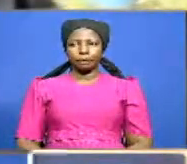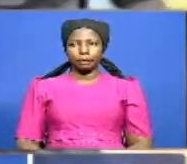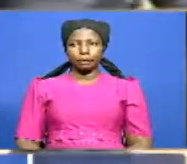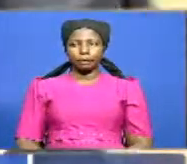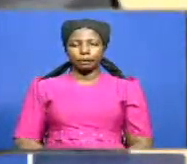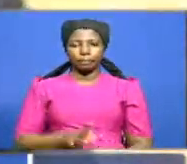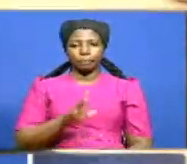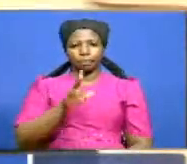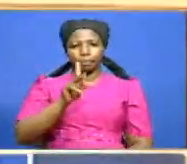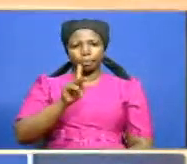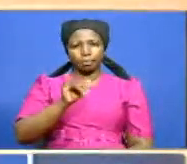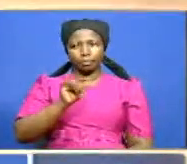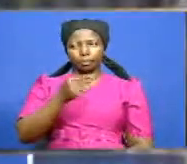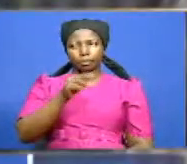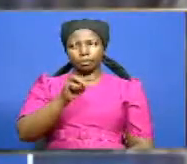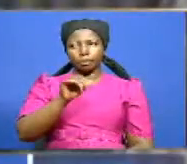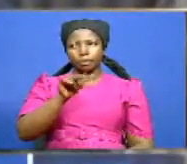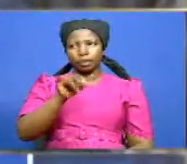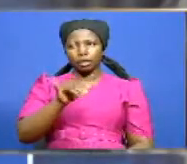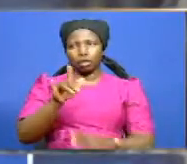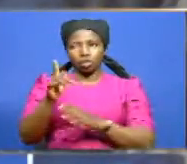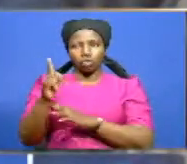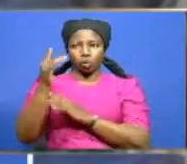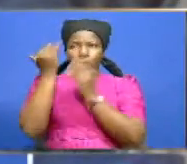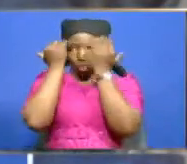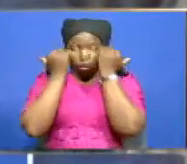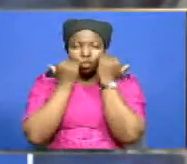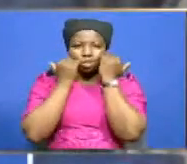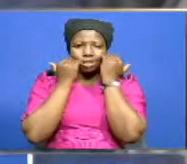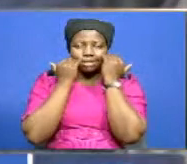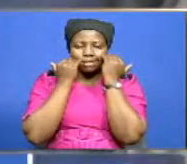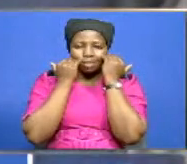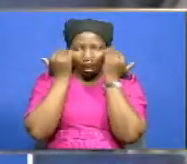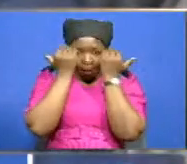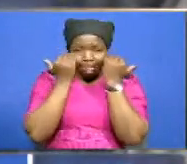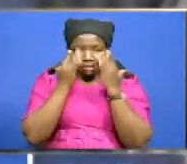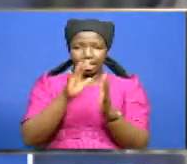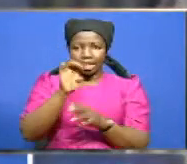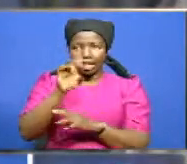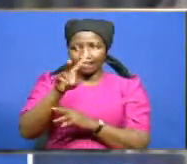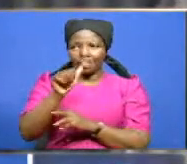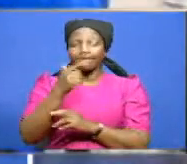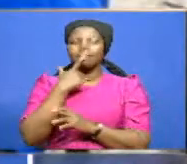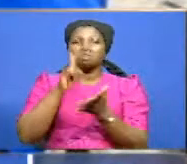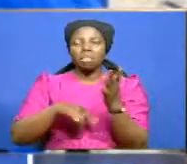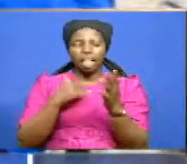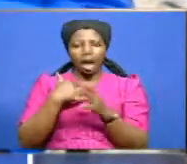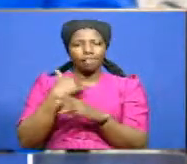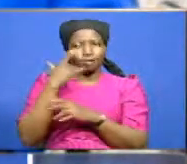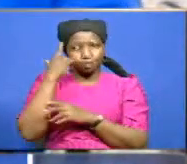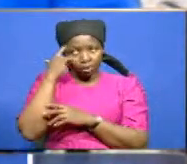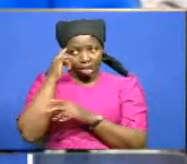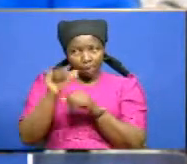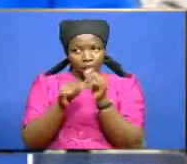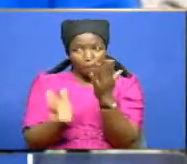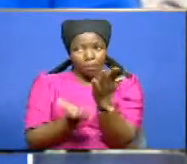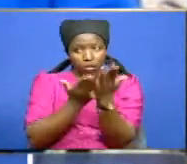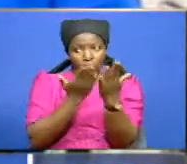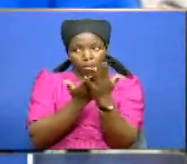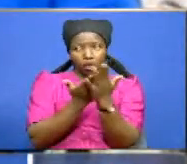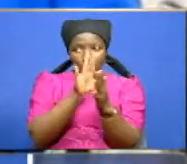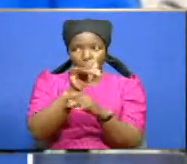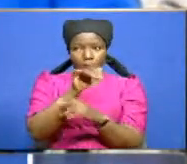Kidhimani Law Court Senior Resident Magistrate Eva Wambugu has said that he has considered the application by Ms. Nacho Njue, including that